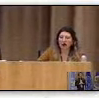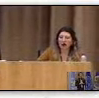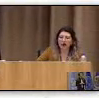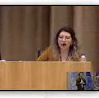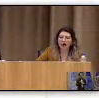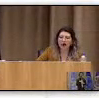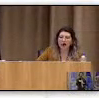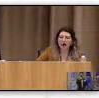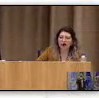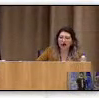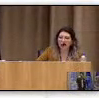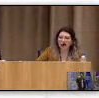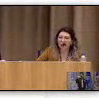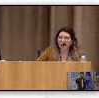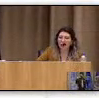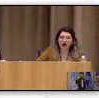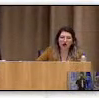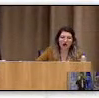On the left,